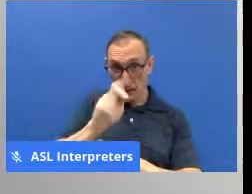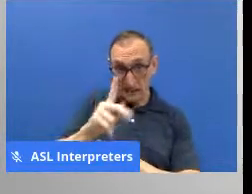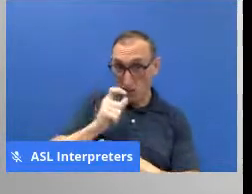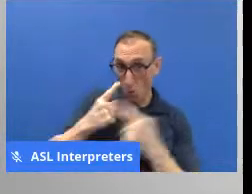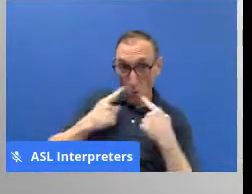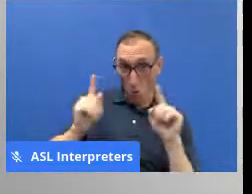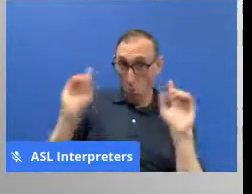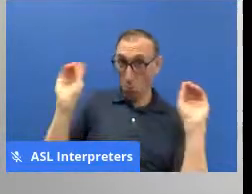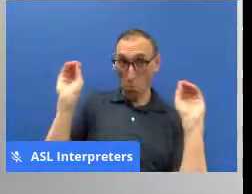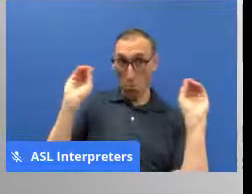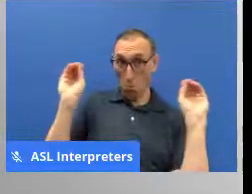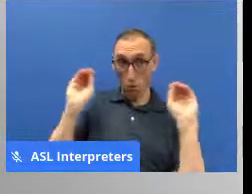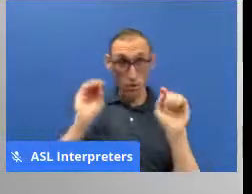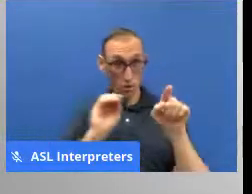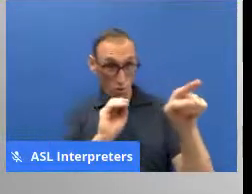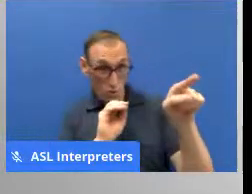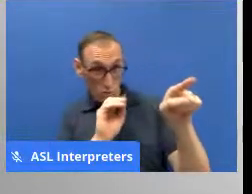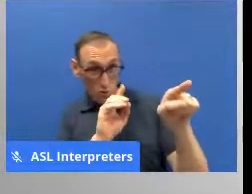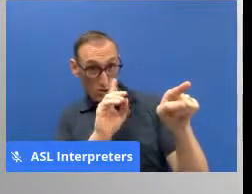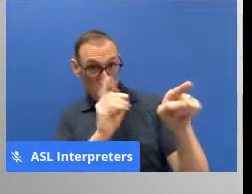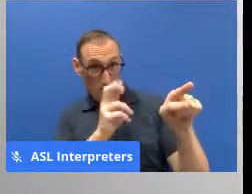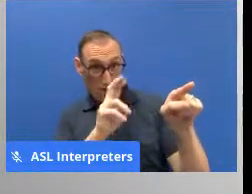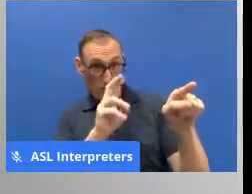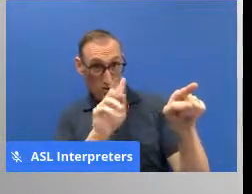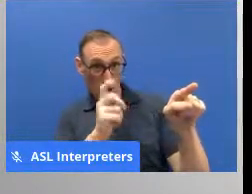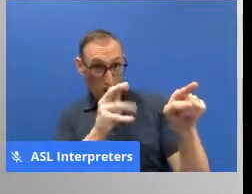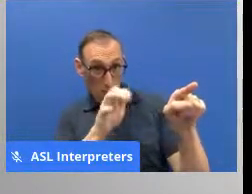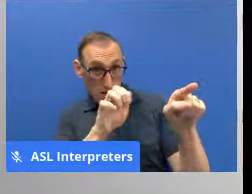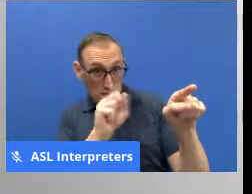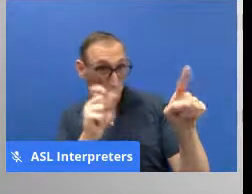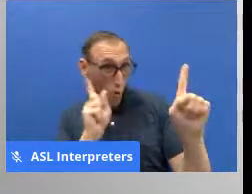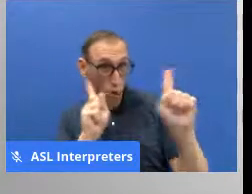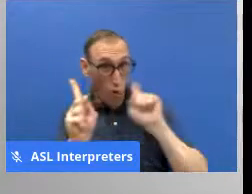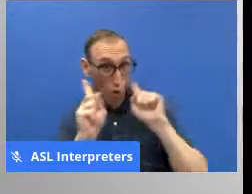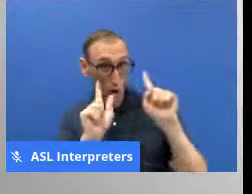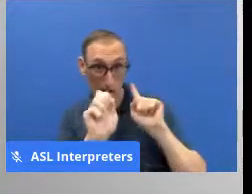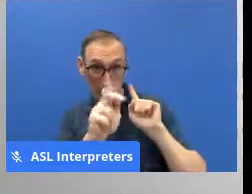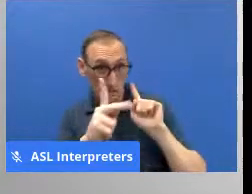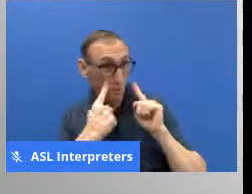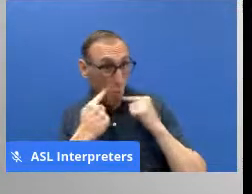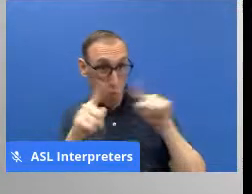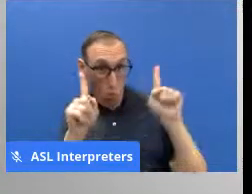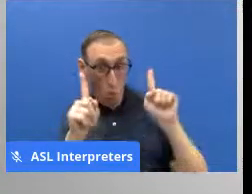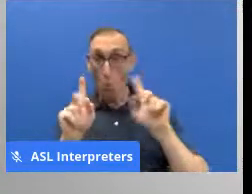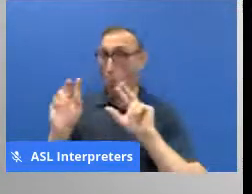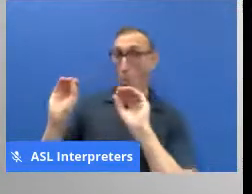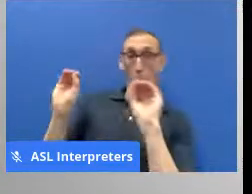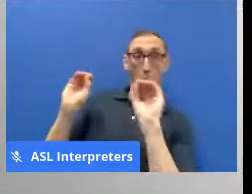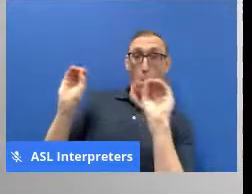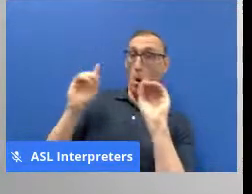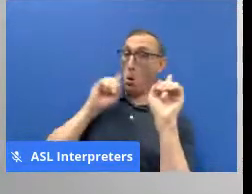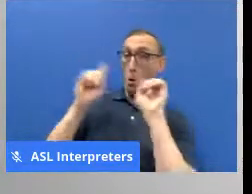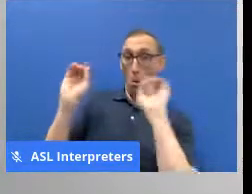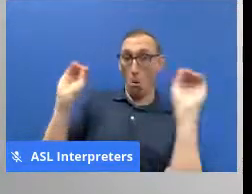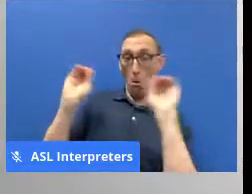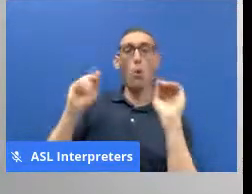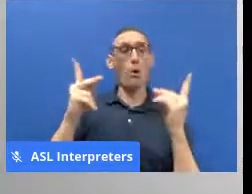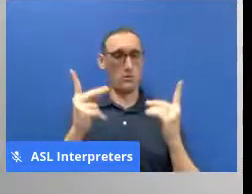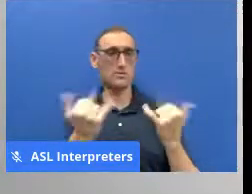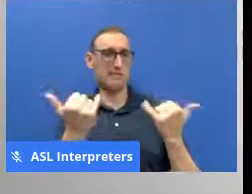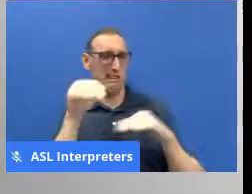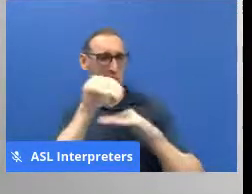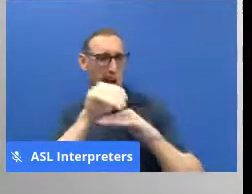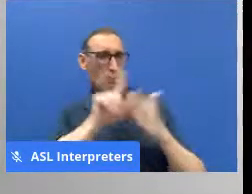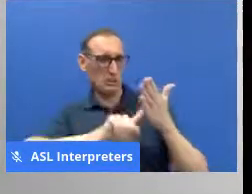haven't received any updates or feedback from Dr. Schaefer. Okay, but I'll go through and test them tonight. And